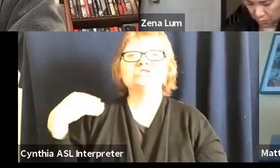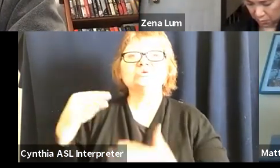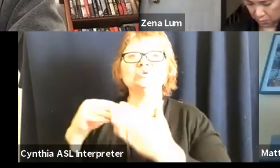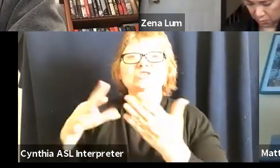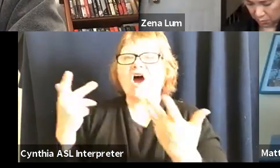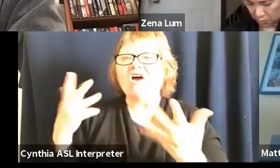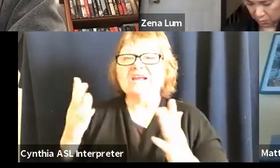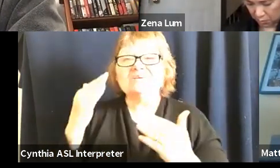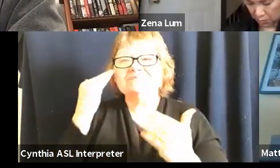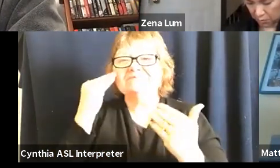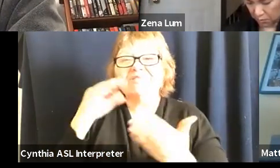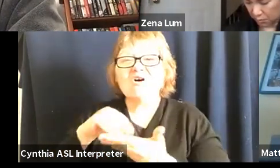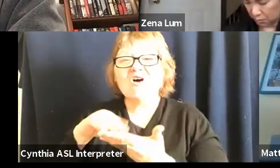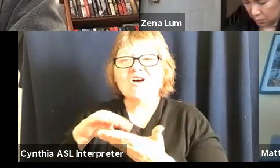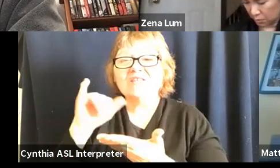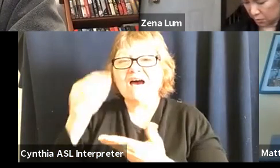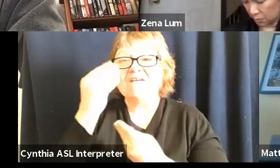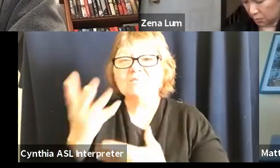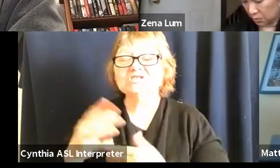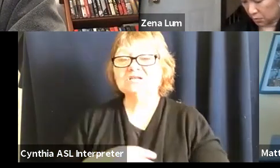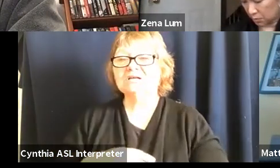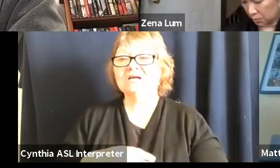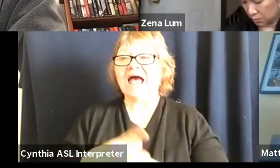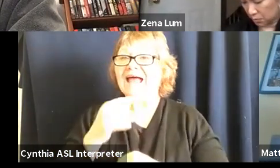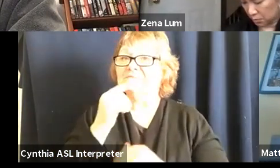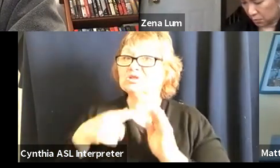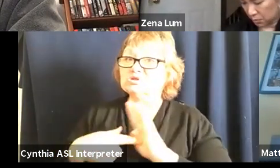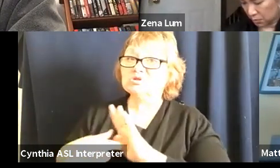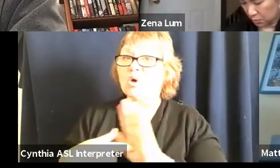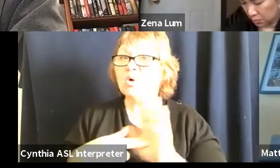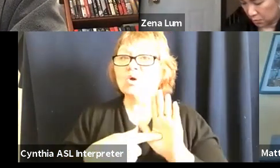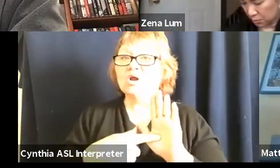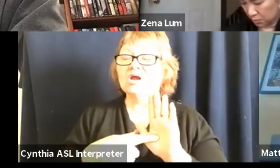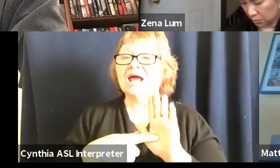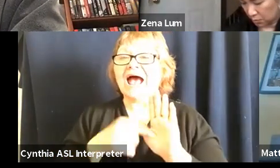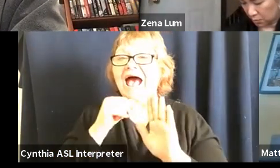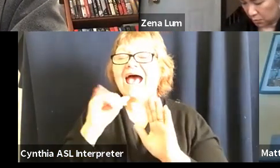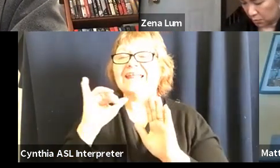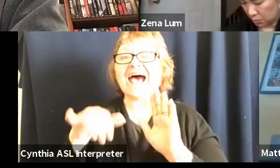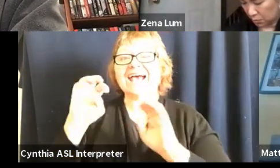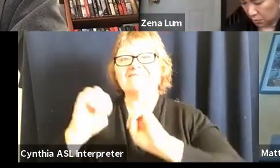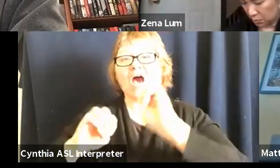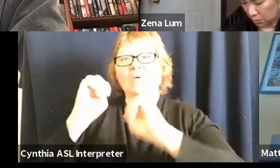school and has been reviewed and valid for bias.